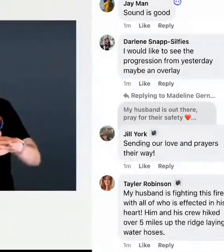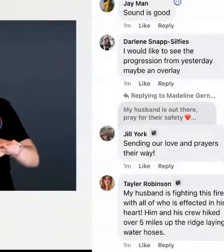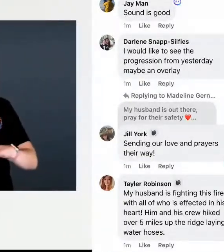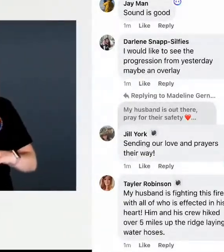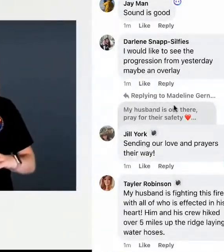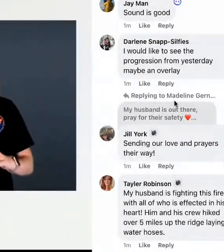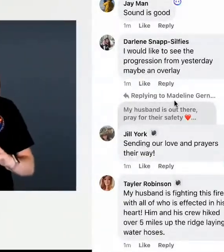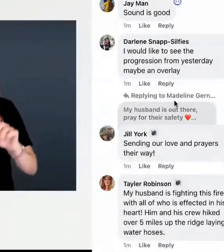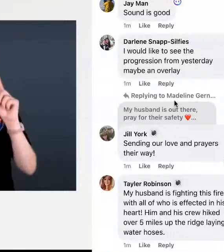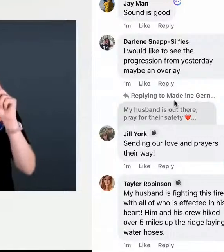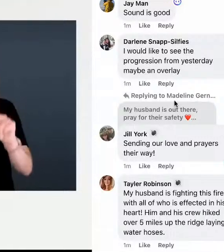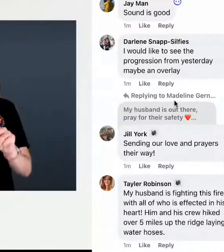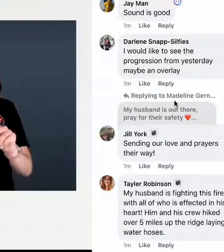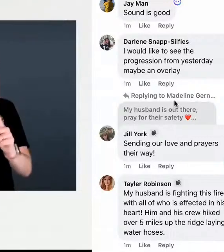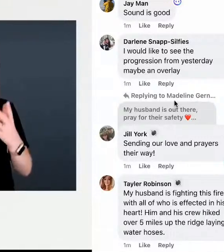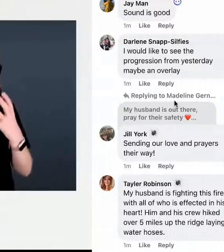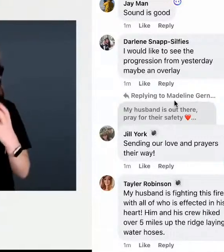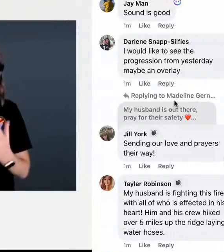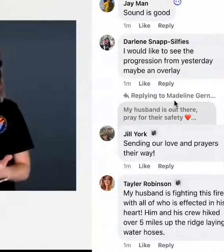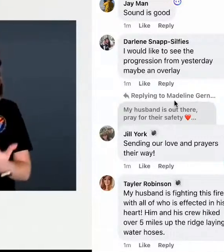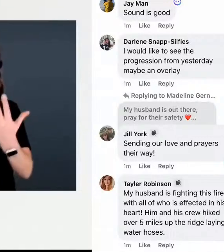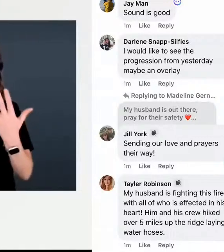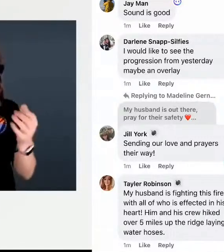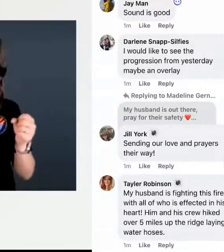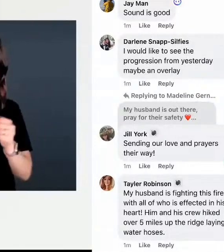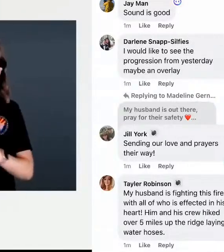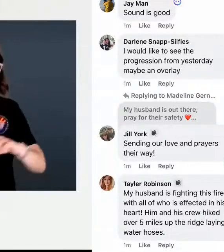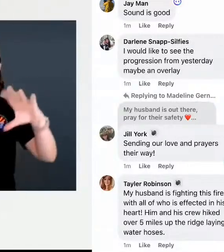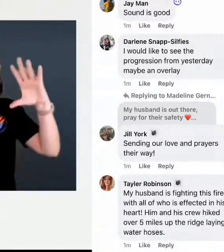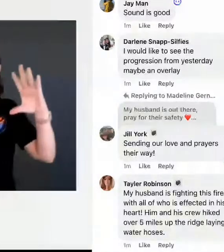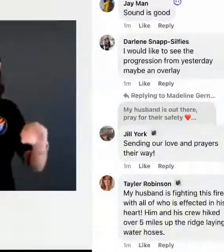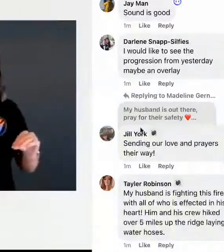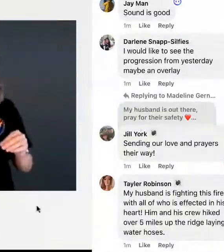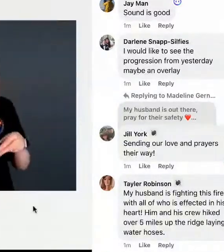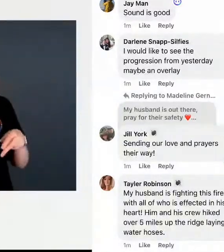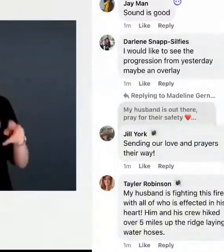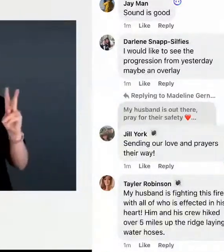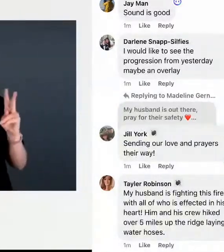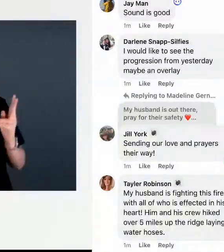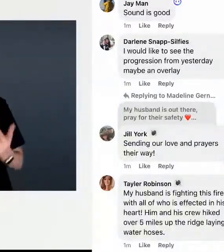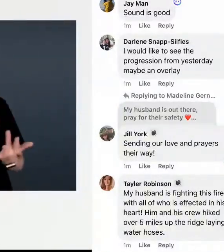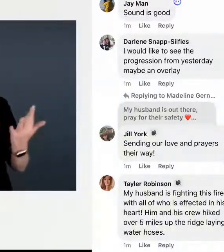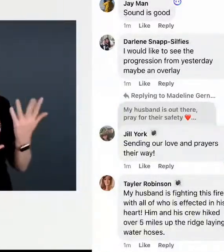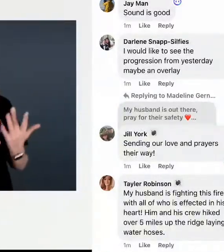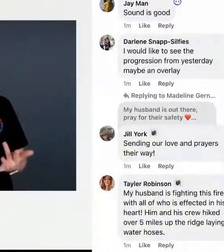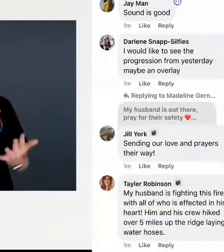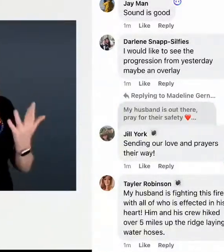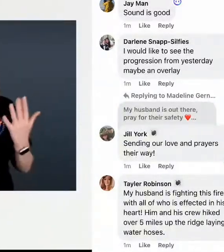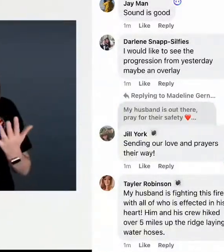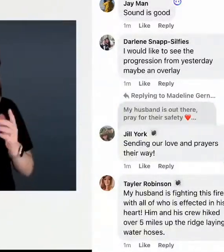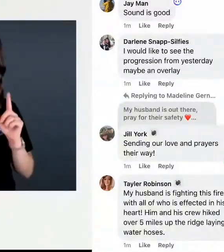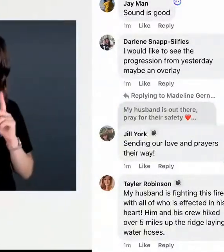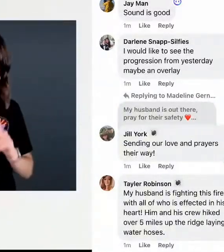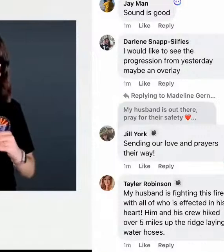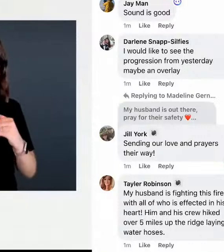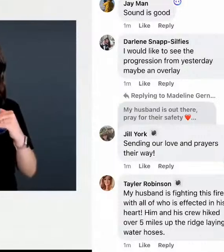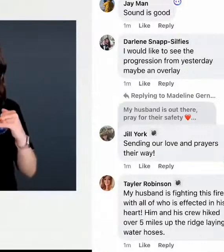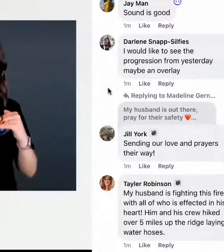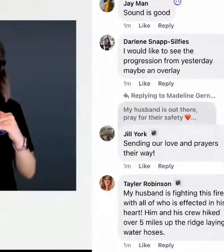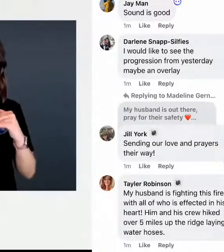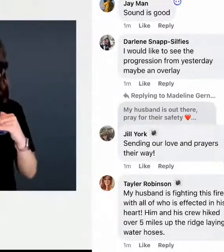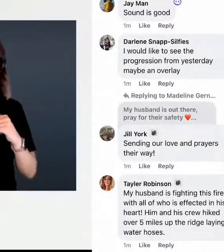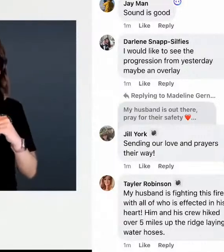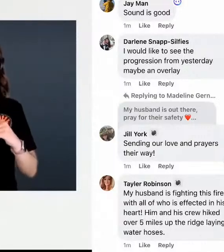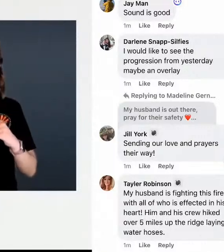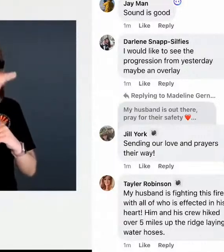strategy and building backup lines pretty much all around the whole perimeter of the fire. And